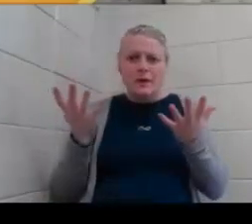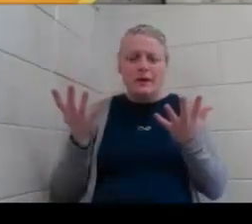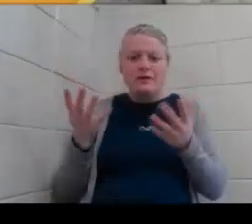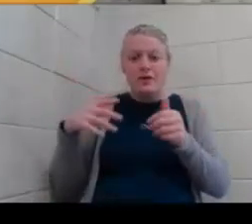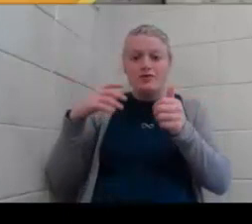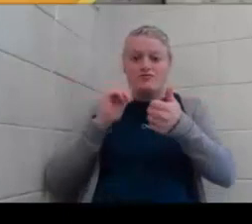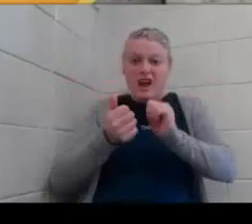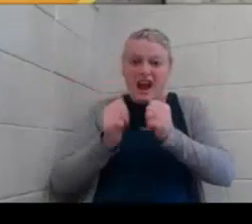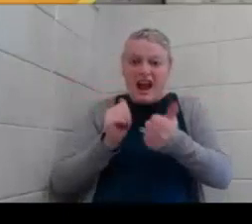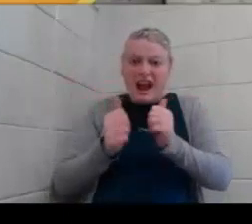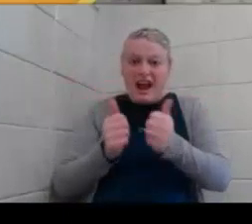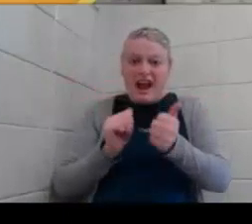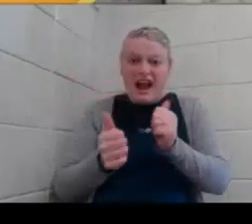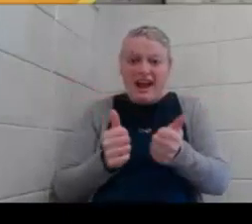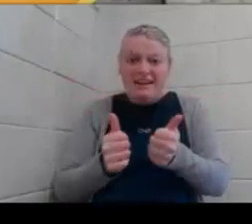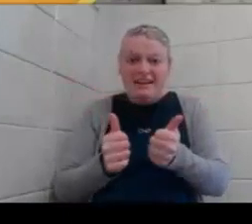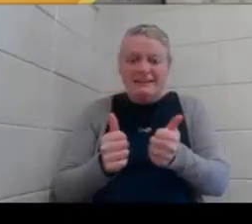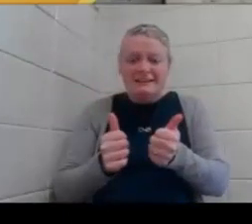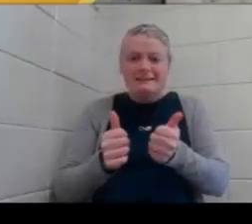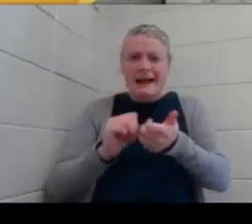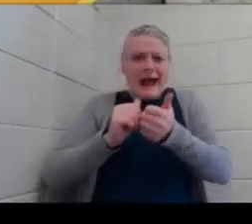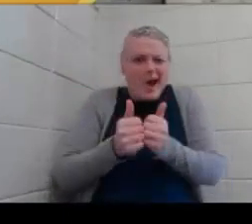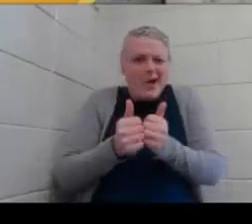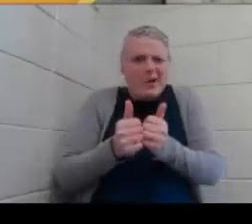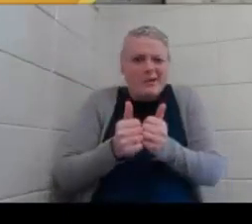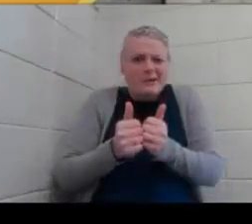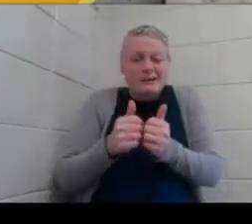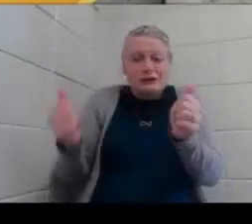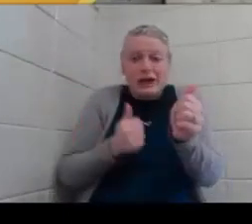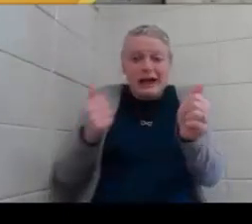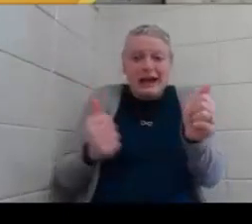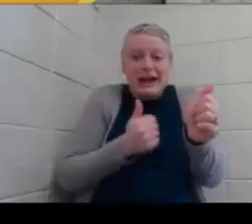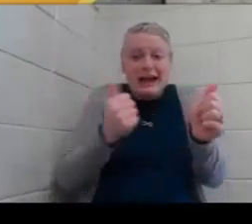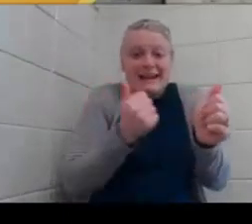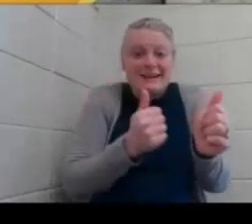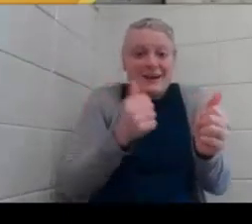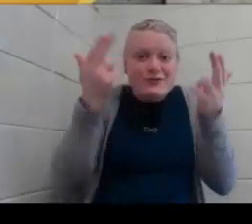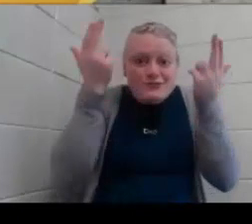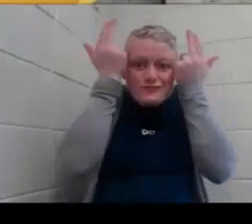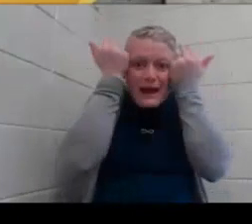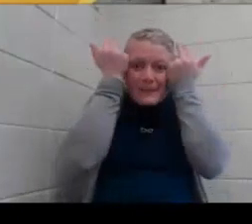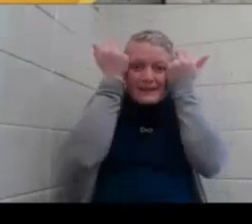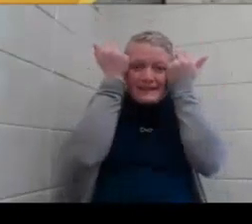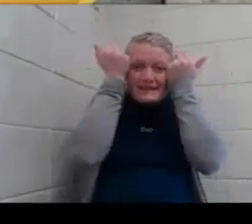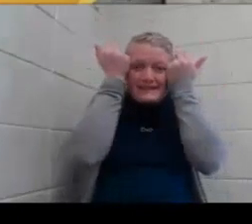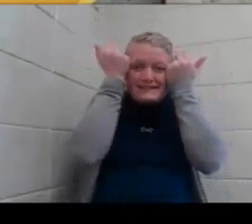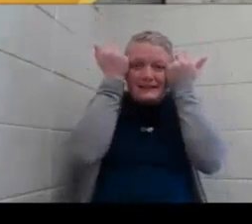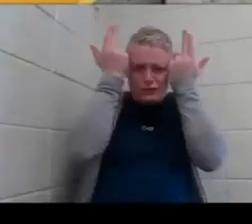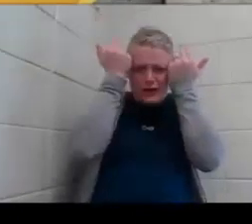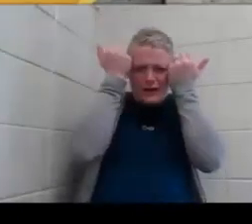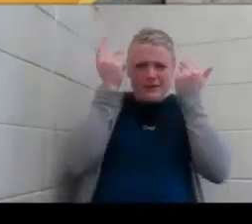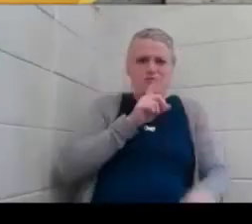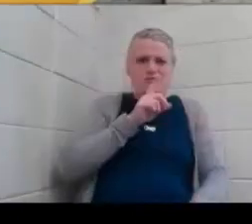Also, what does this kind of dog do? They race. How do they race?